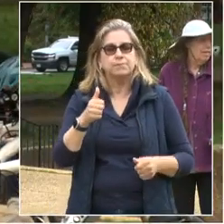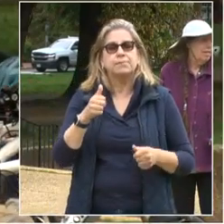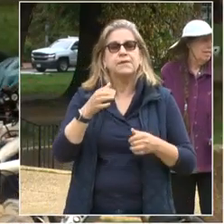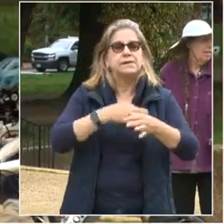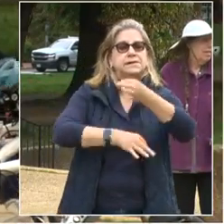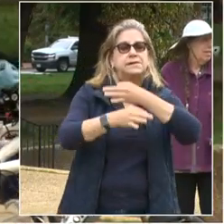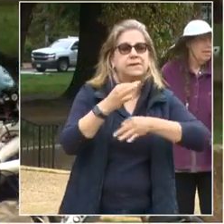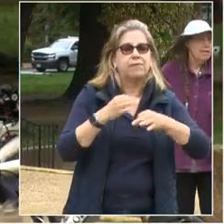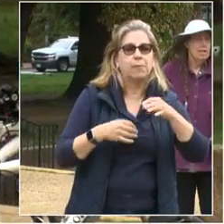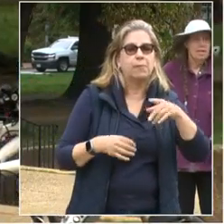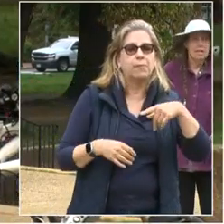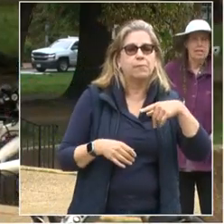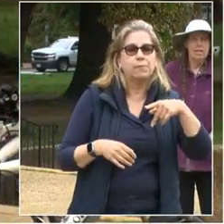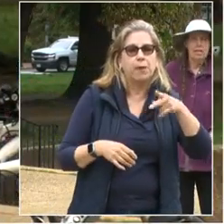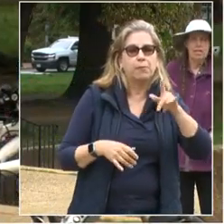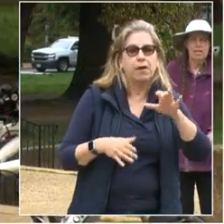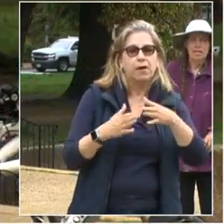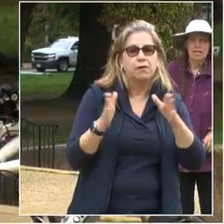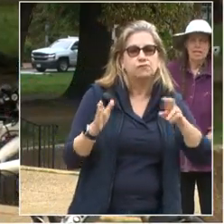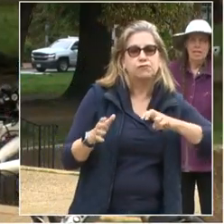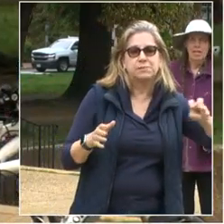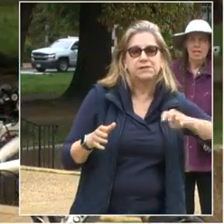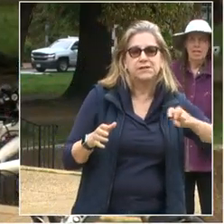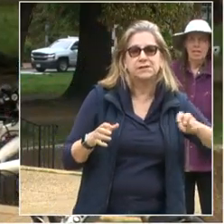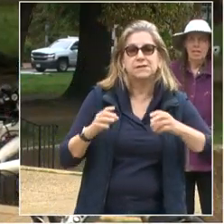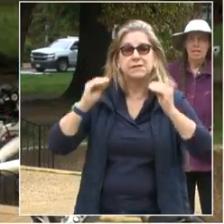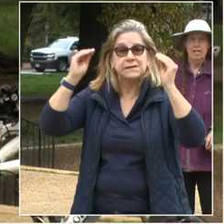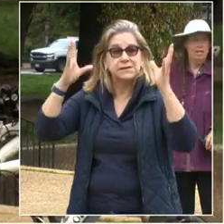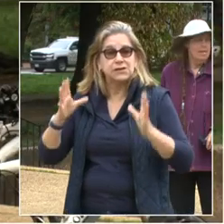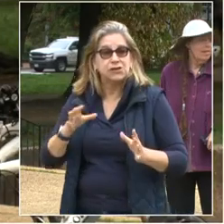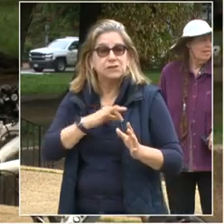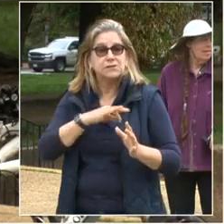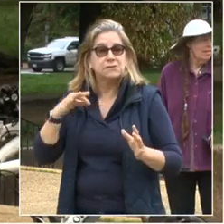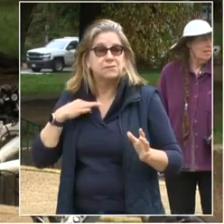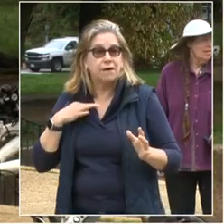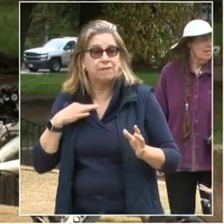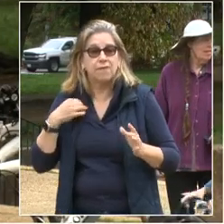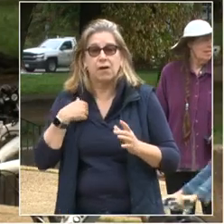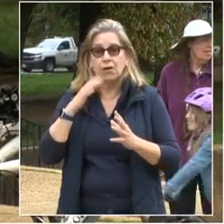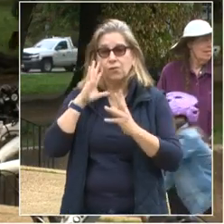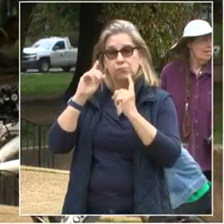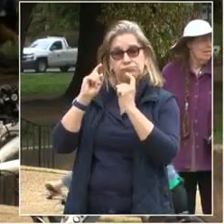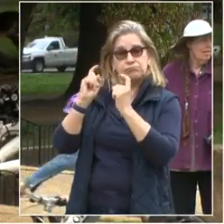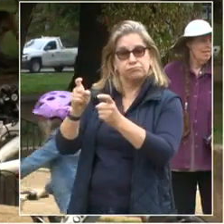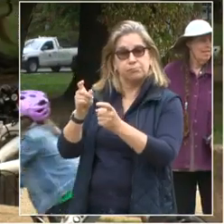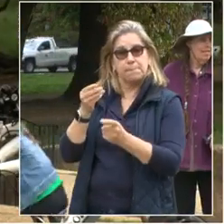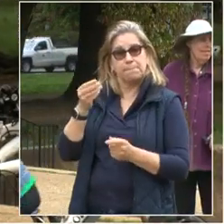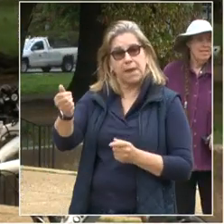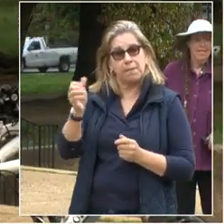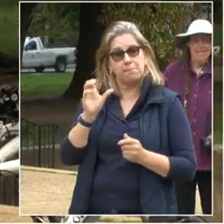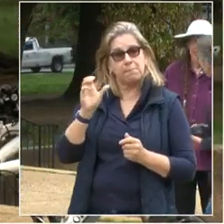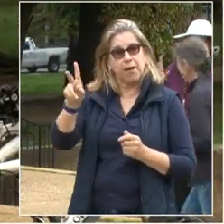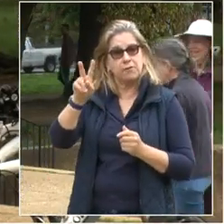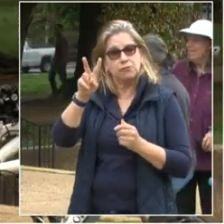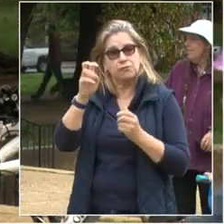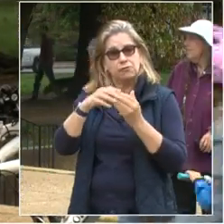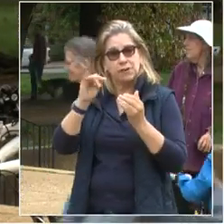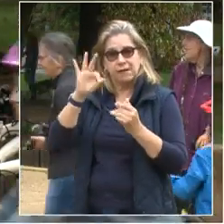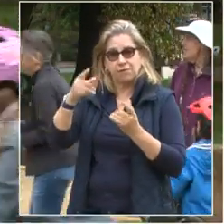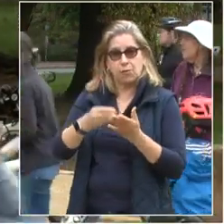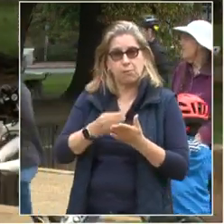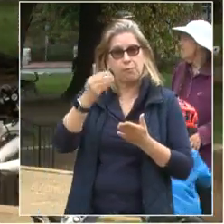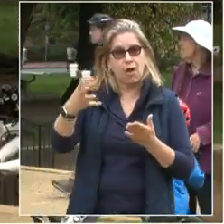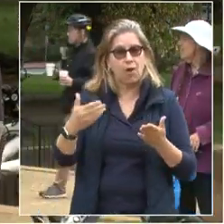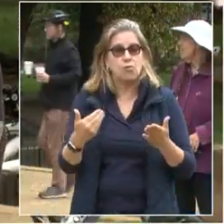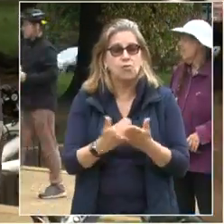and school staff $200 reimbursement towards the purchase of a bike, and so far we've helped over 145 teachers